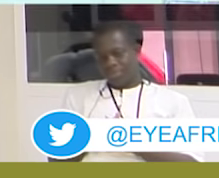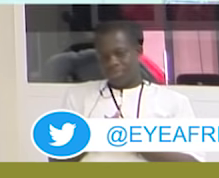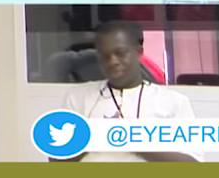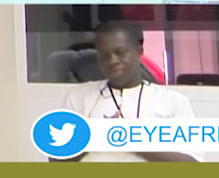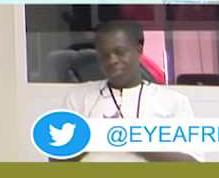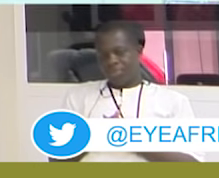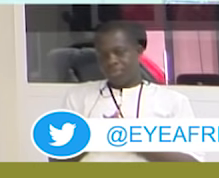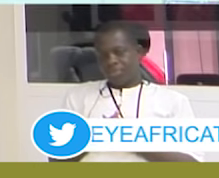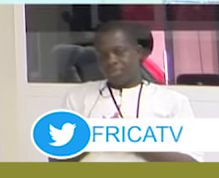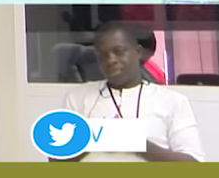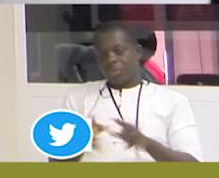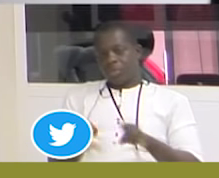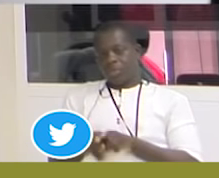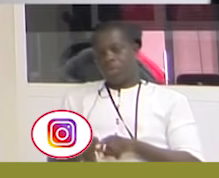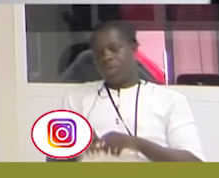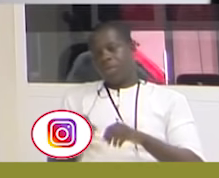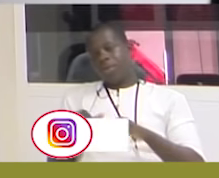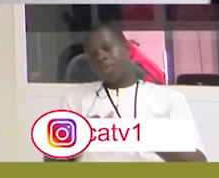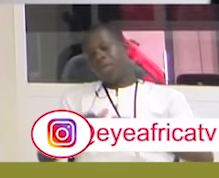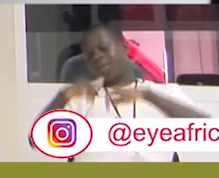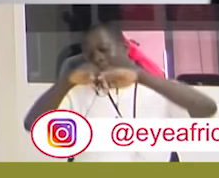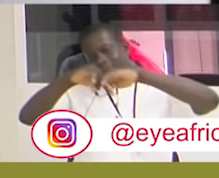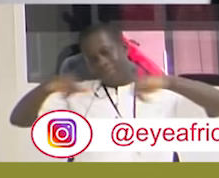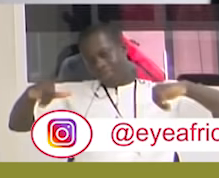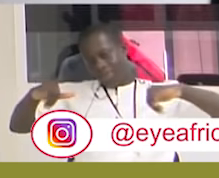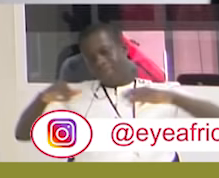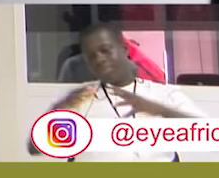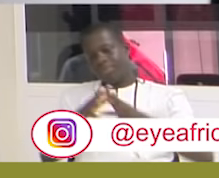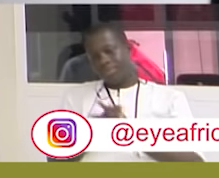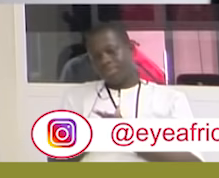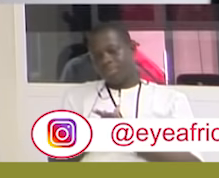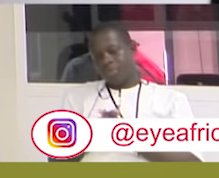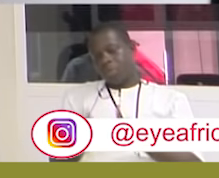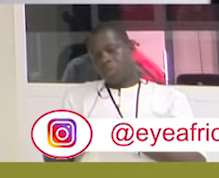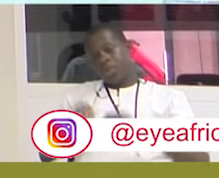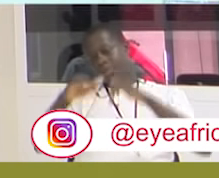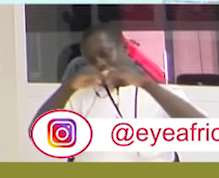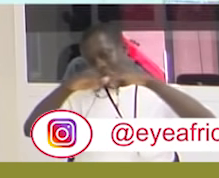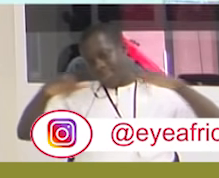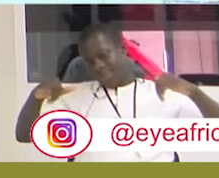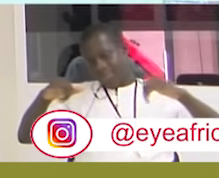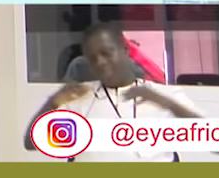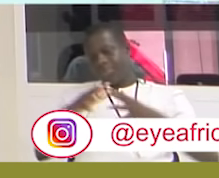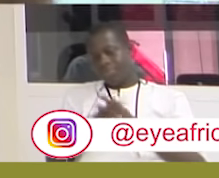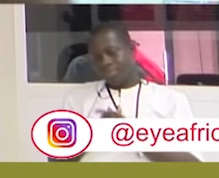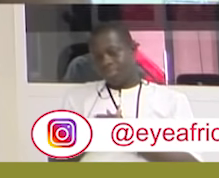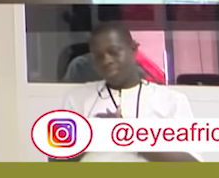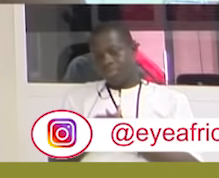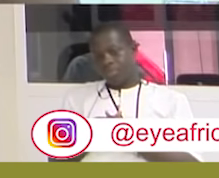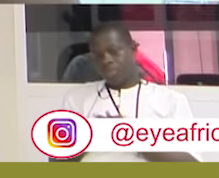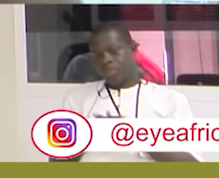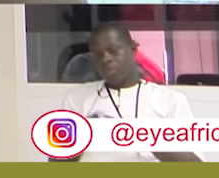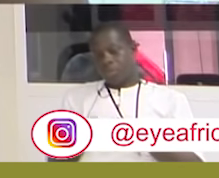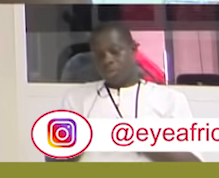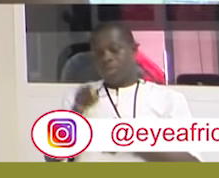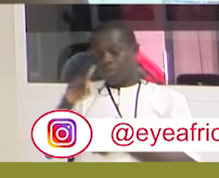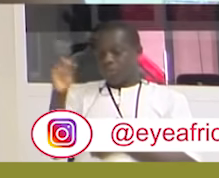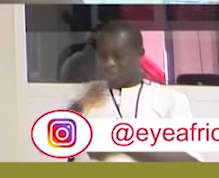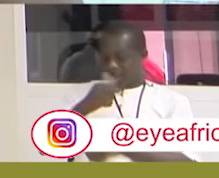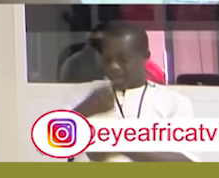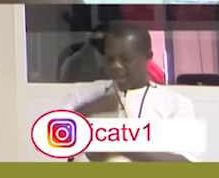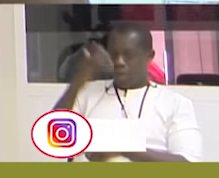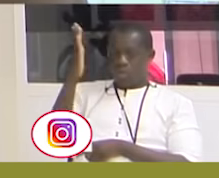separately. Dañ koy xajalé. Dañ koy xajalé waaw. It was separated. Dañ ko dé xajalé. It was separated. Waay lool da man ci lima yegg